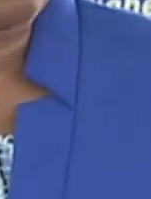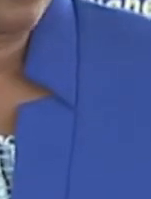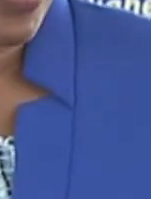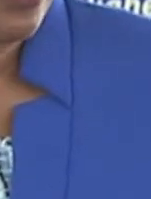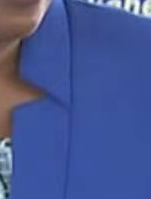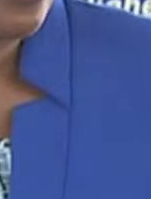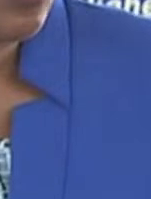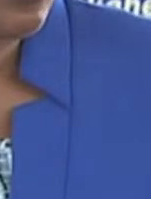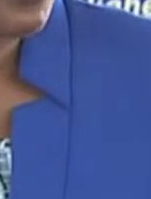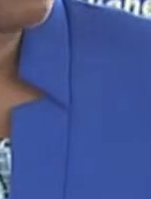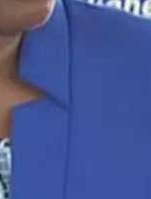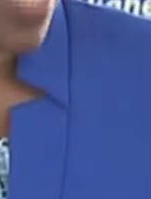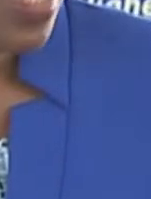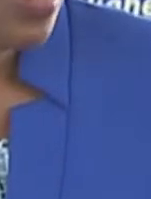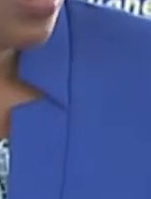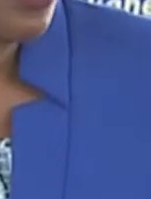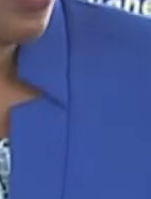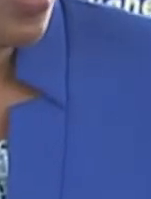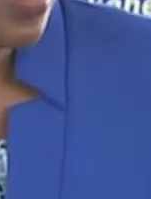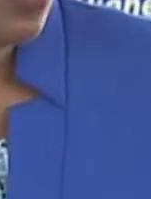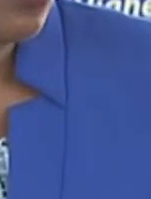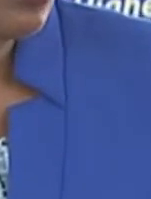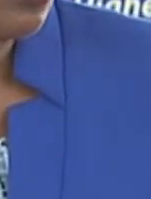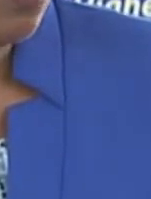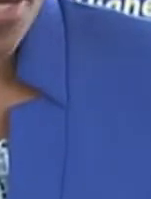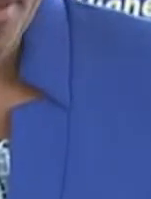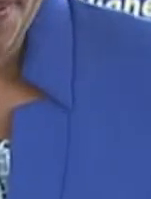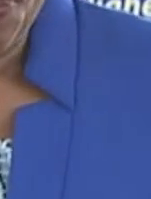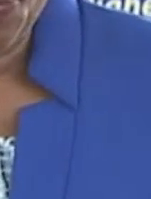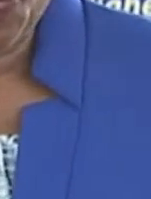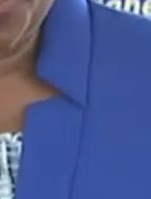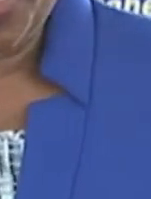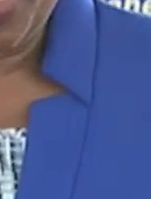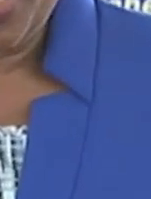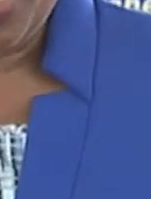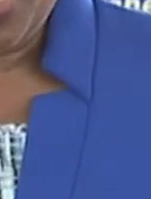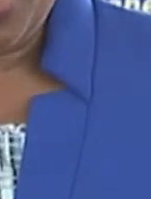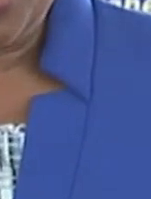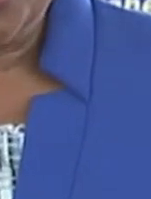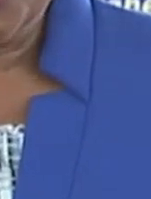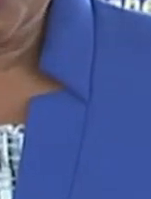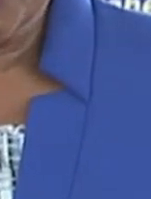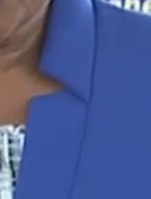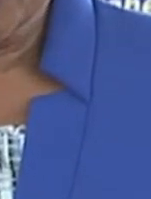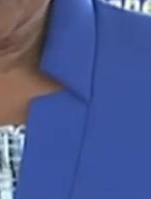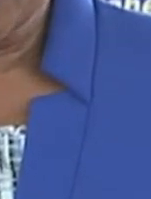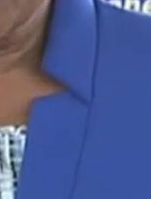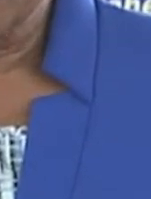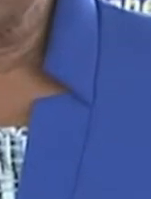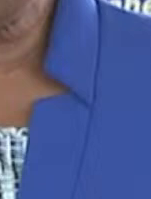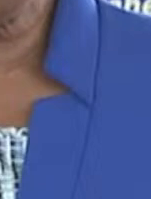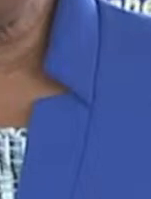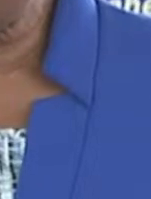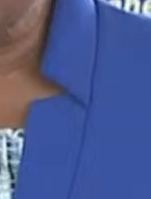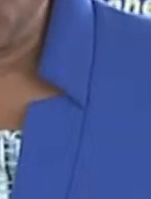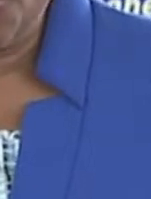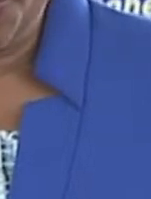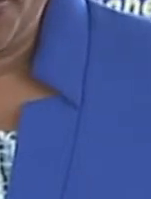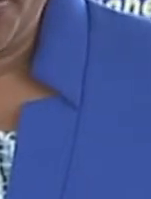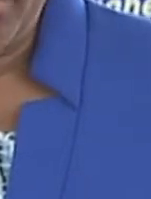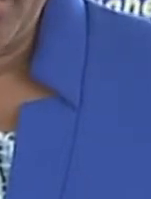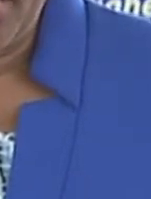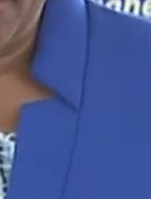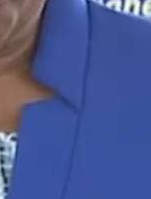what defines what a university is and ought to be. And it is my